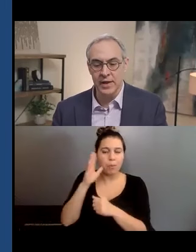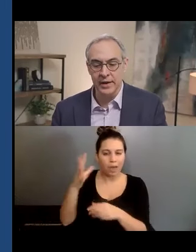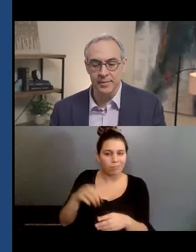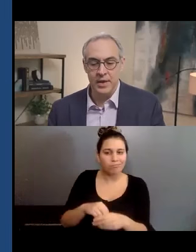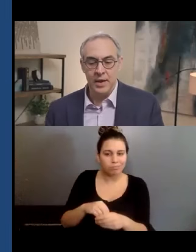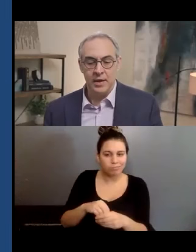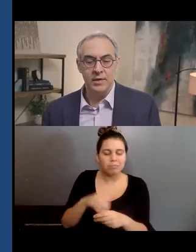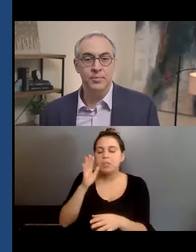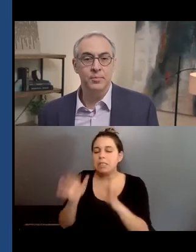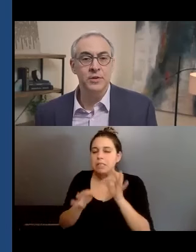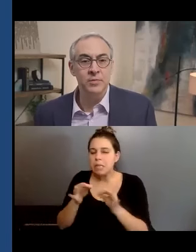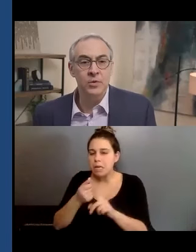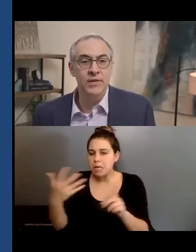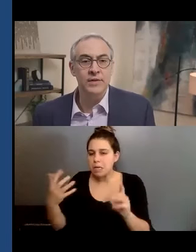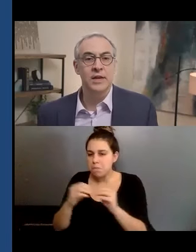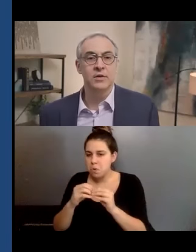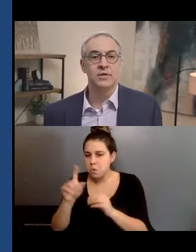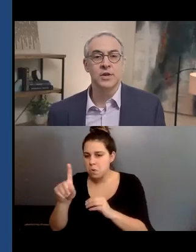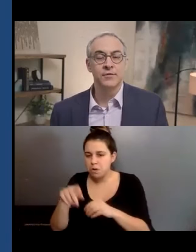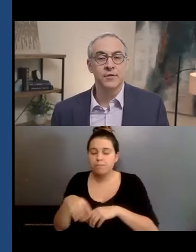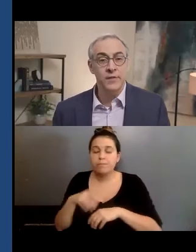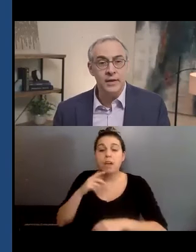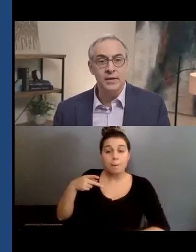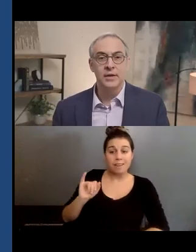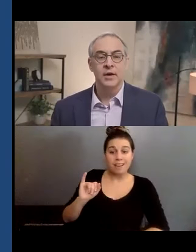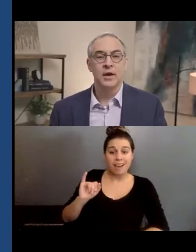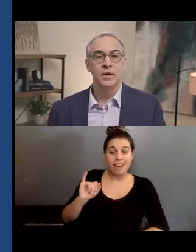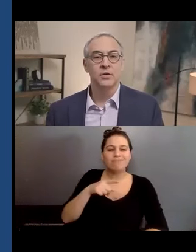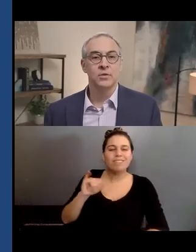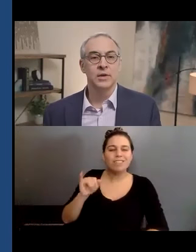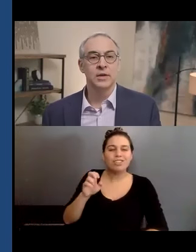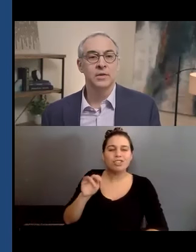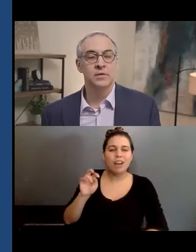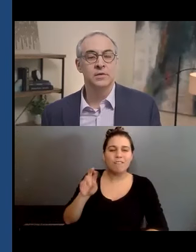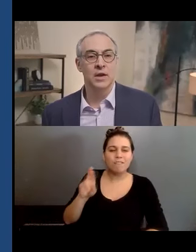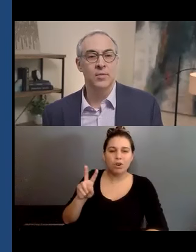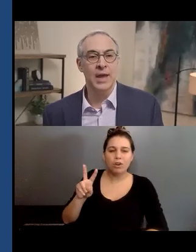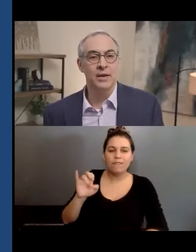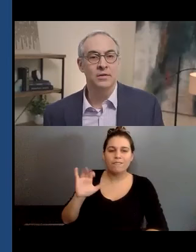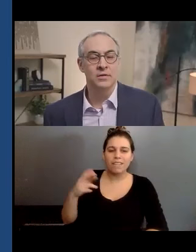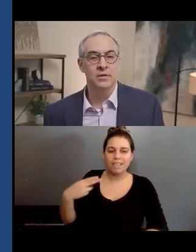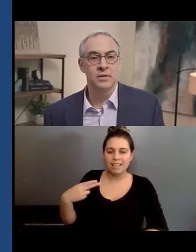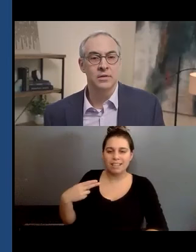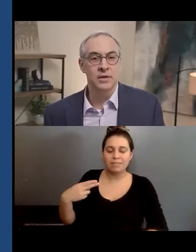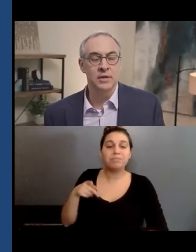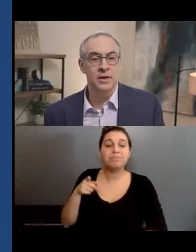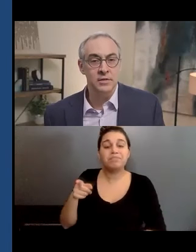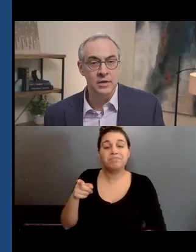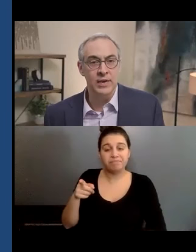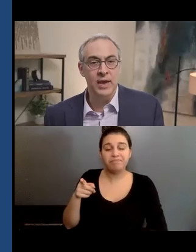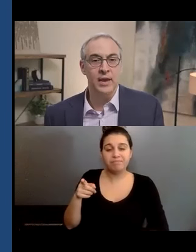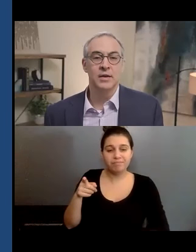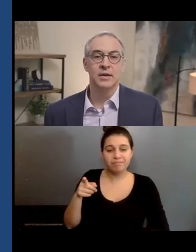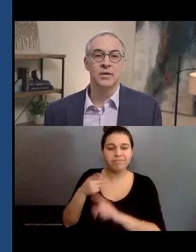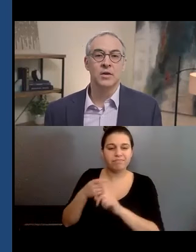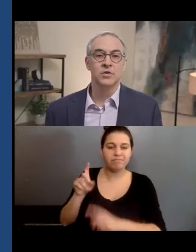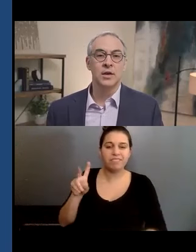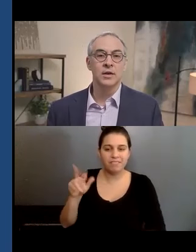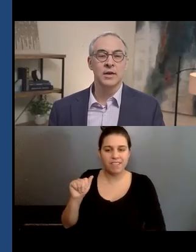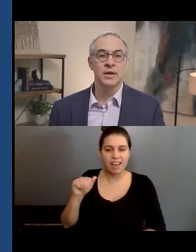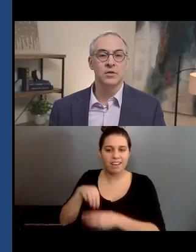in a second. The principal investigator is Jennifer Veek, who is at the DVA